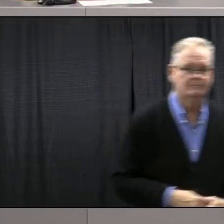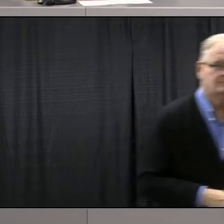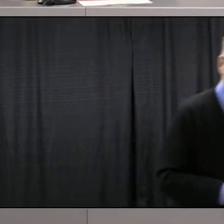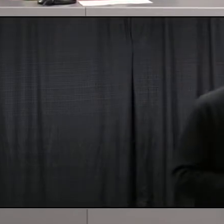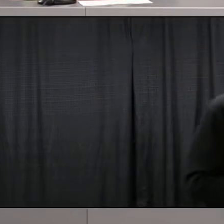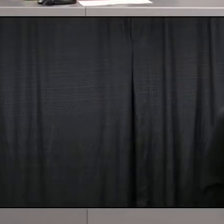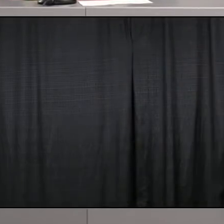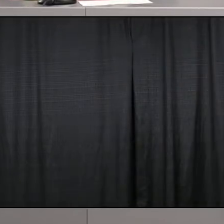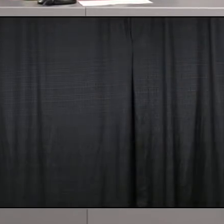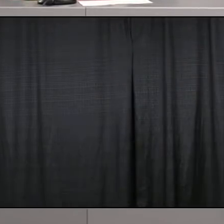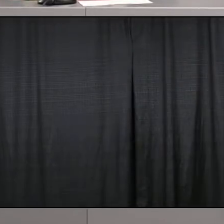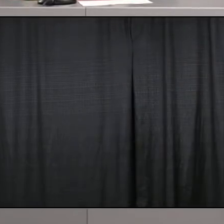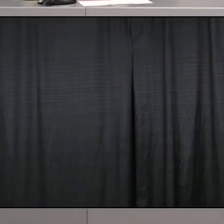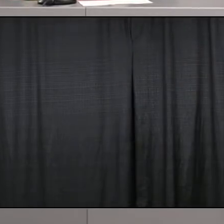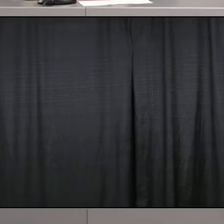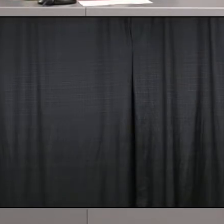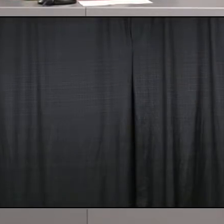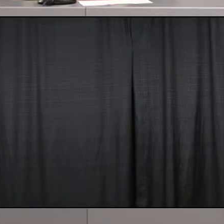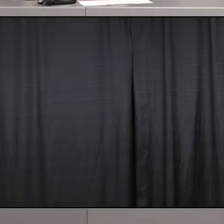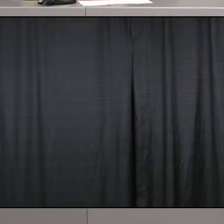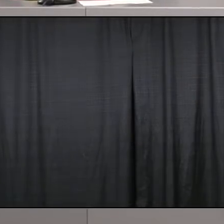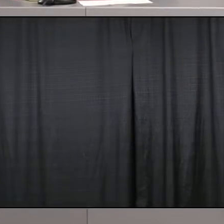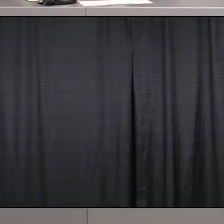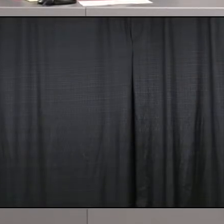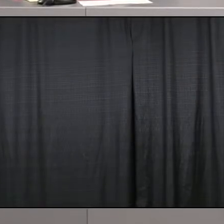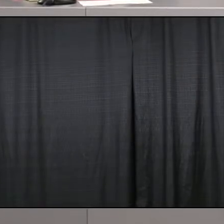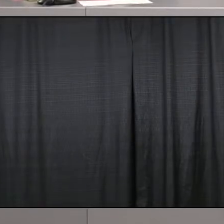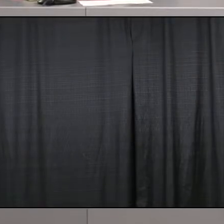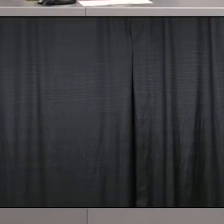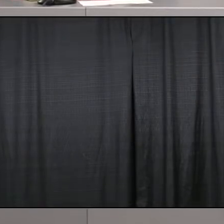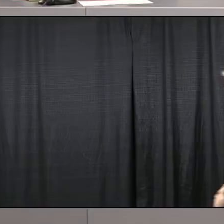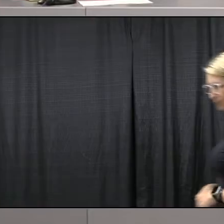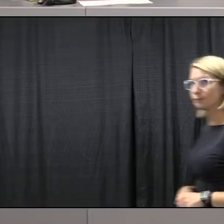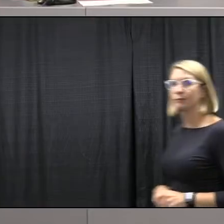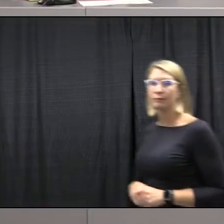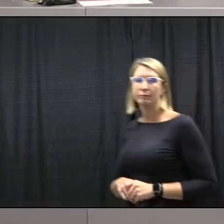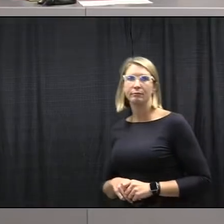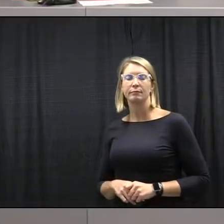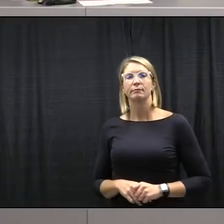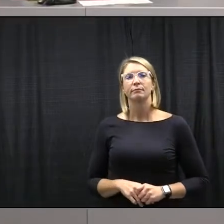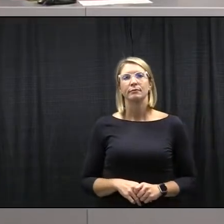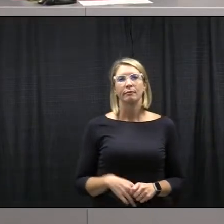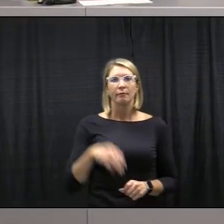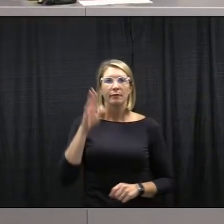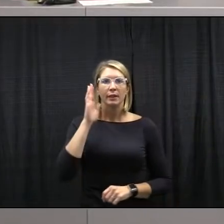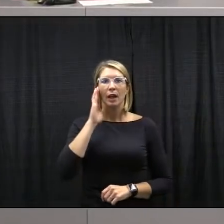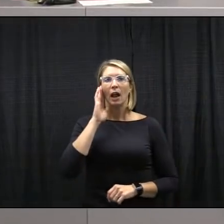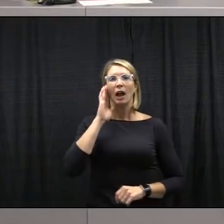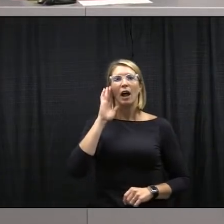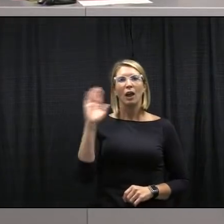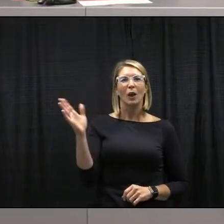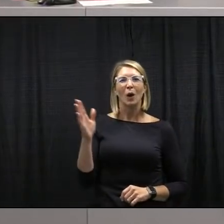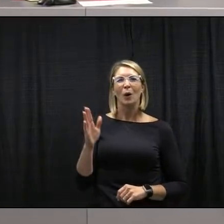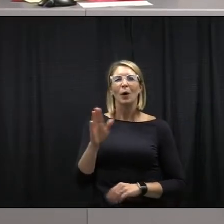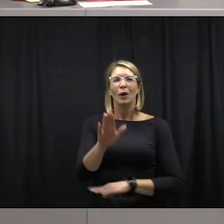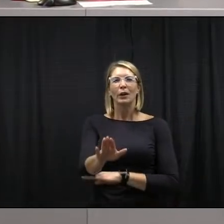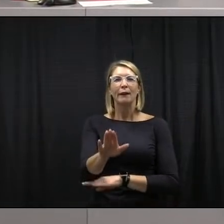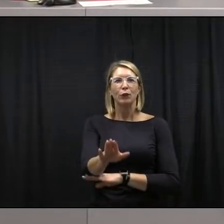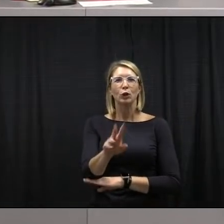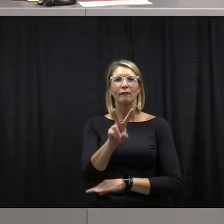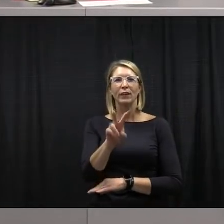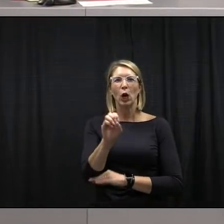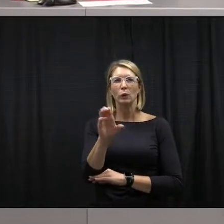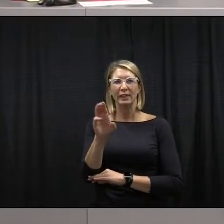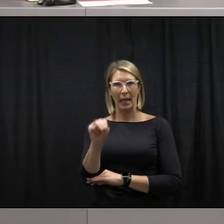questions are from Richard Duggan with VOCM. Please go ahead. Good afternoon. Earlier this week, it was announced